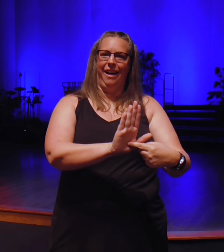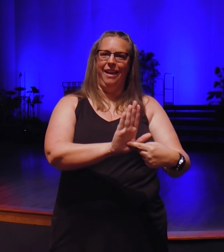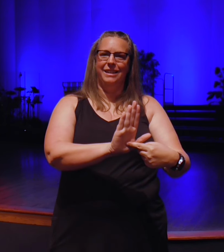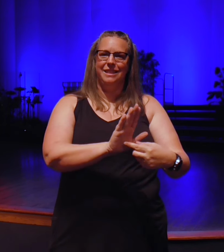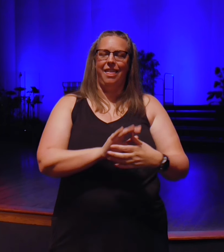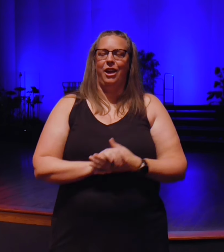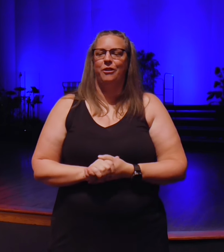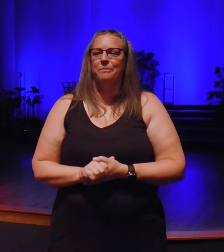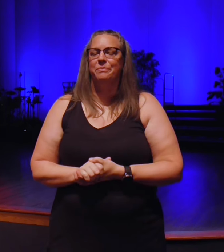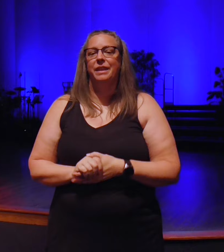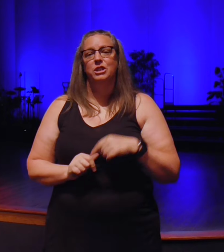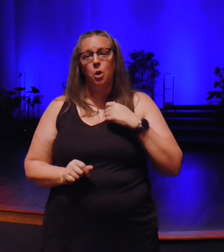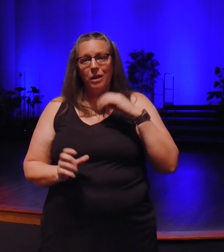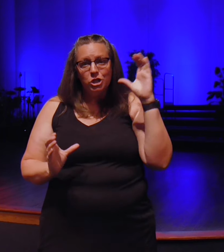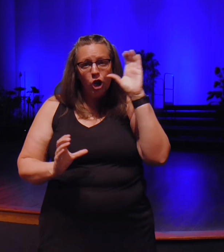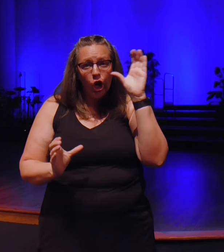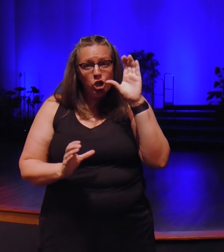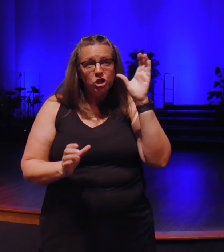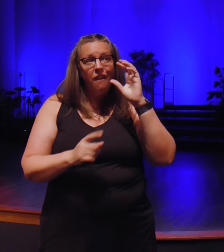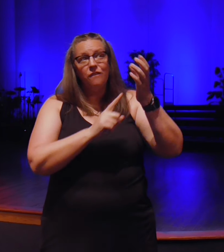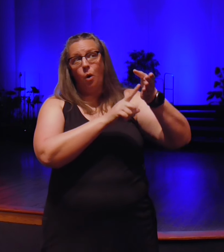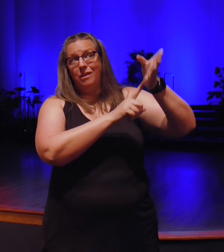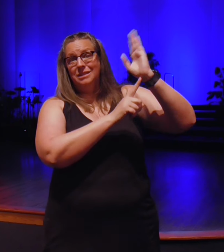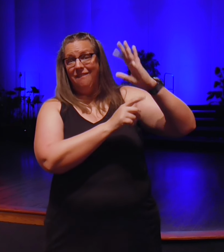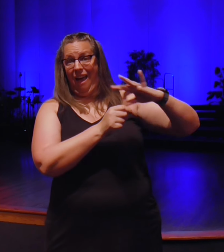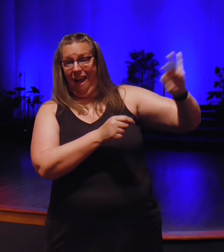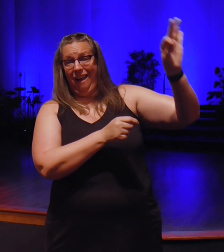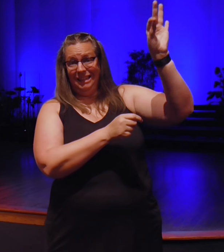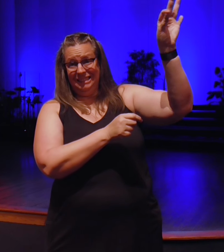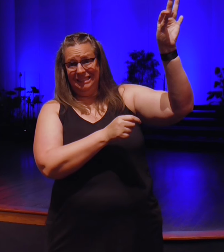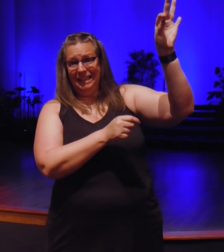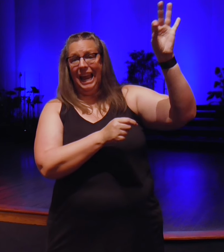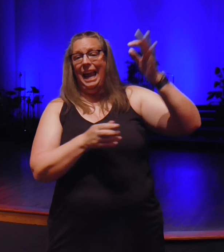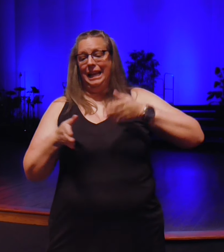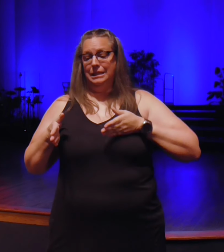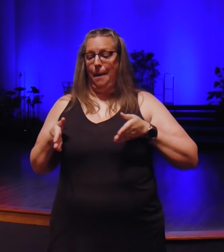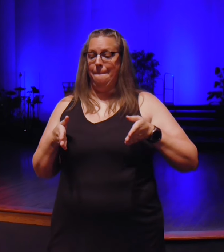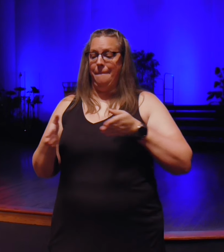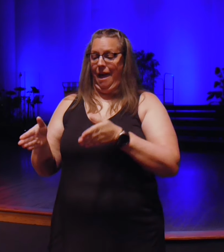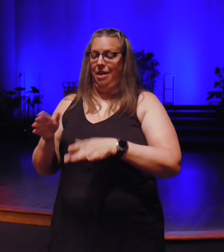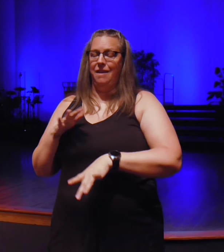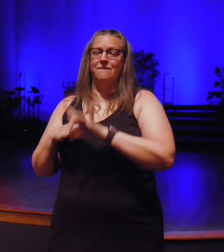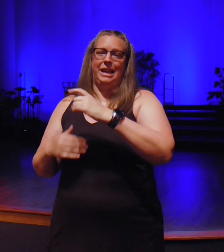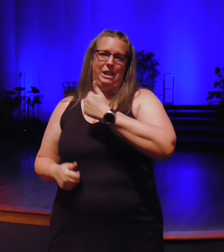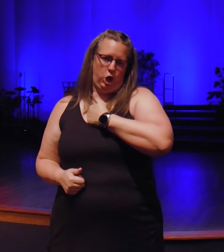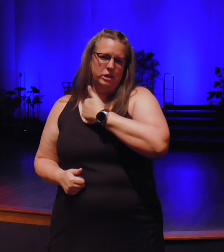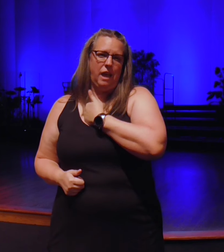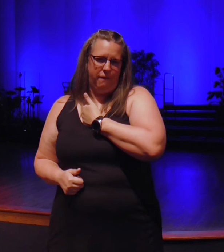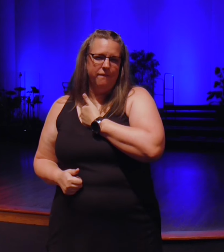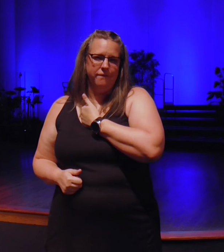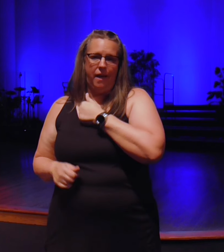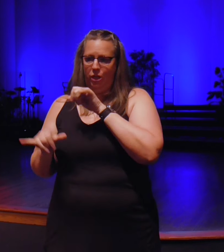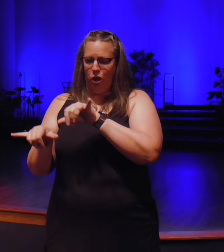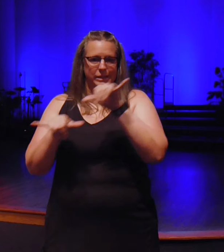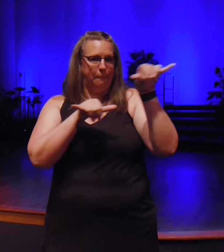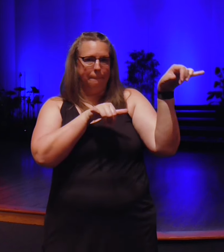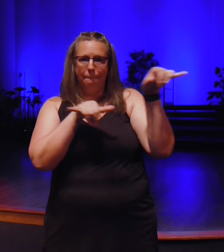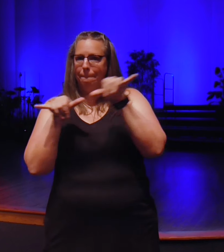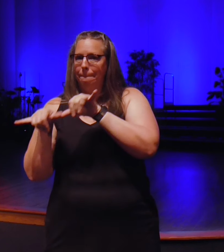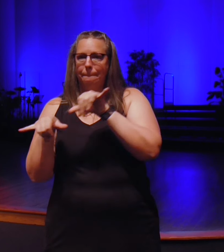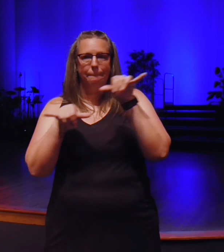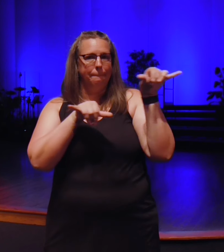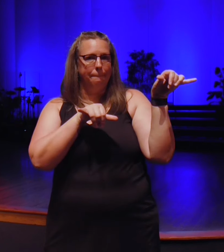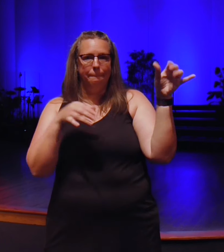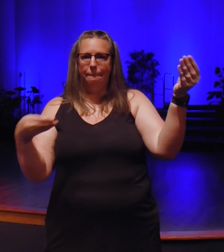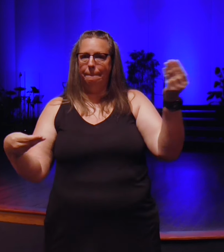is ultimately the path of discovering our true self. And the path of self-discovery is ultimately the path of